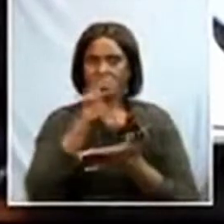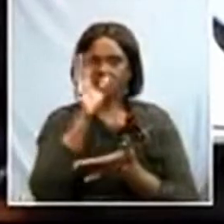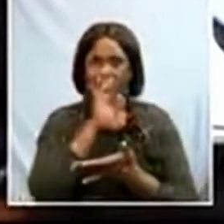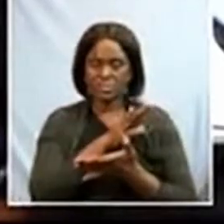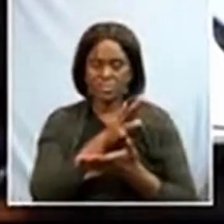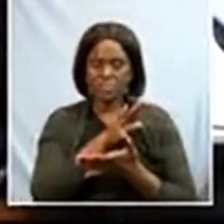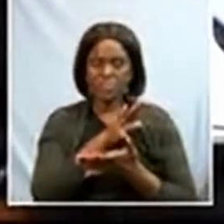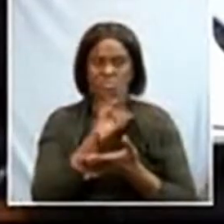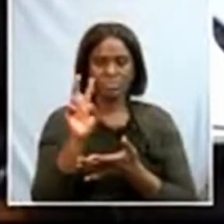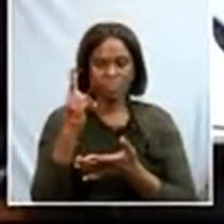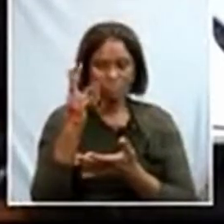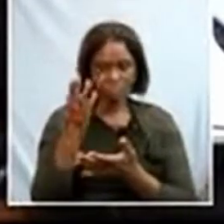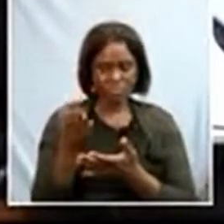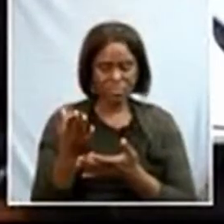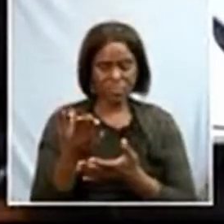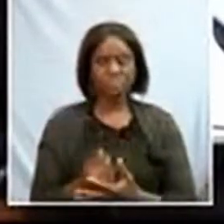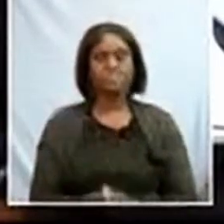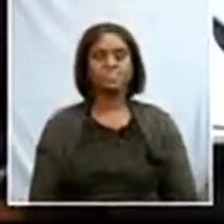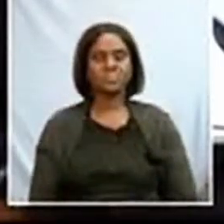The second one.